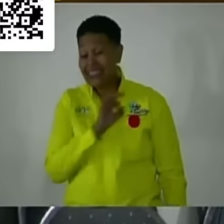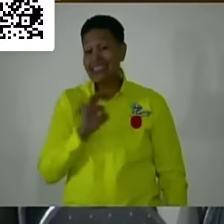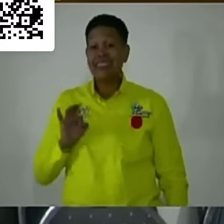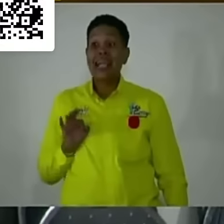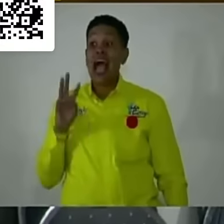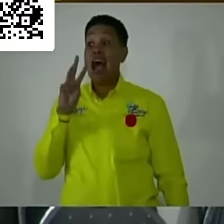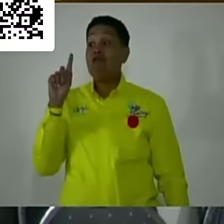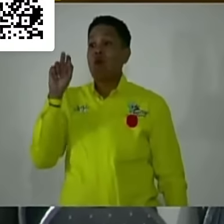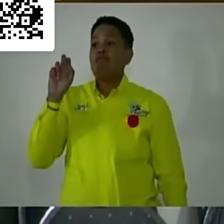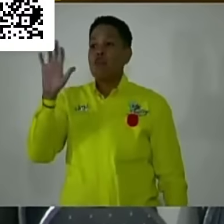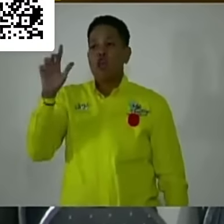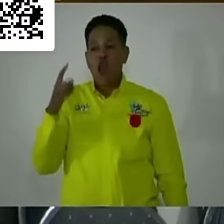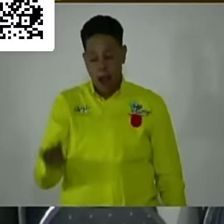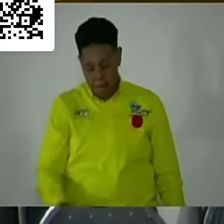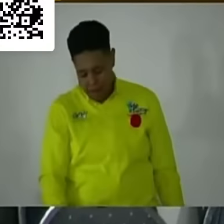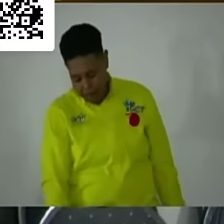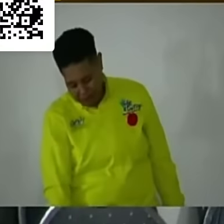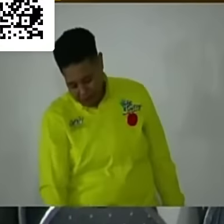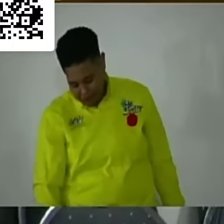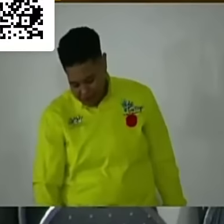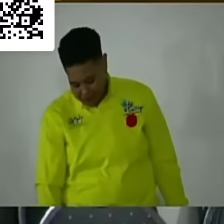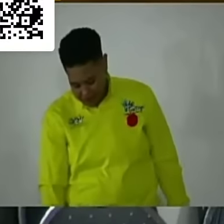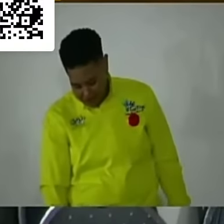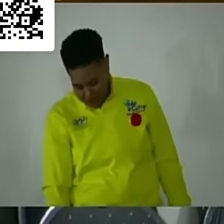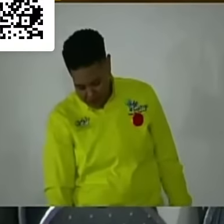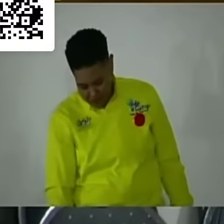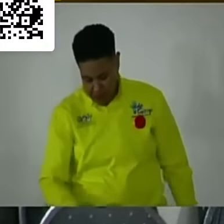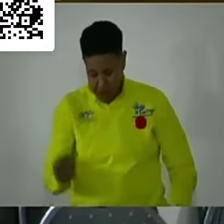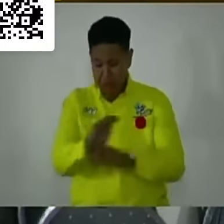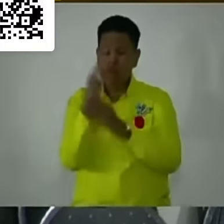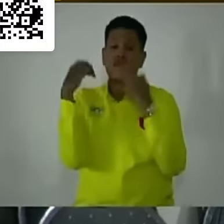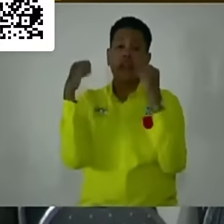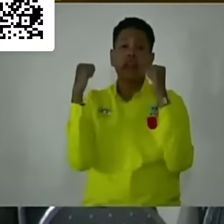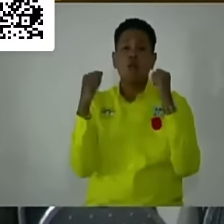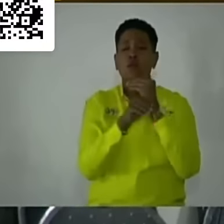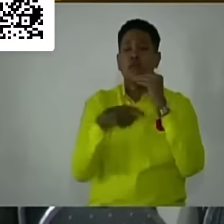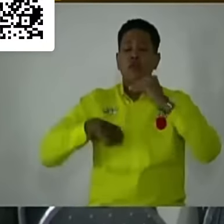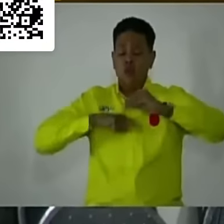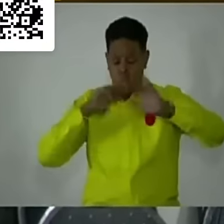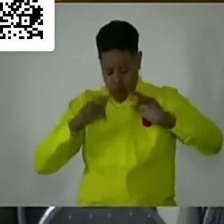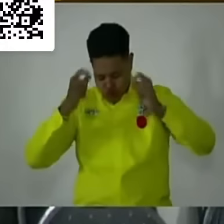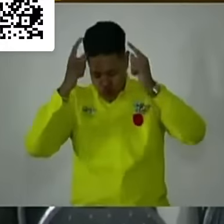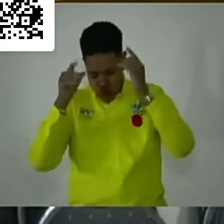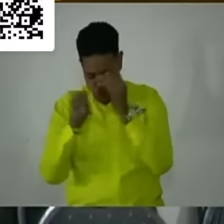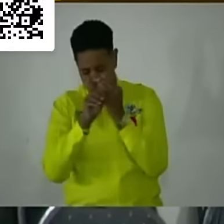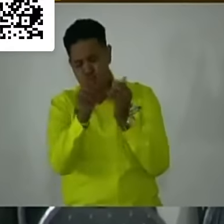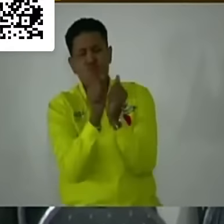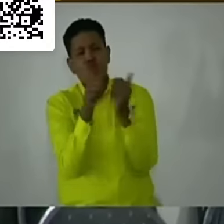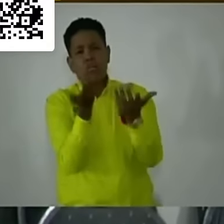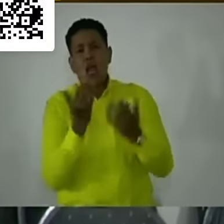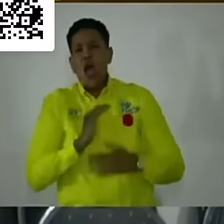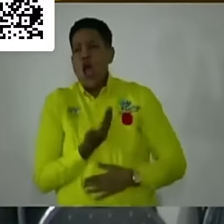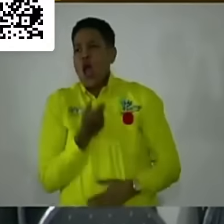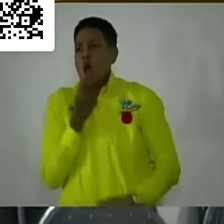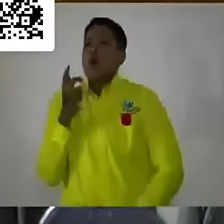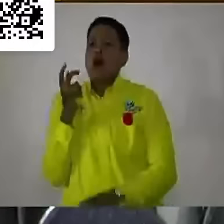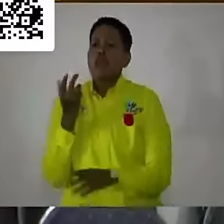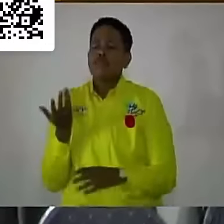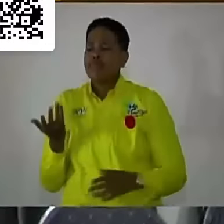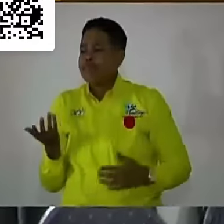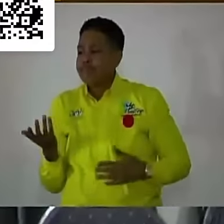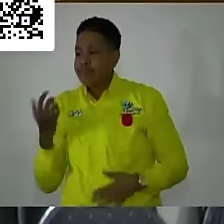welfare. Ministry of Health and Wellness, of course, we empathize with our